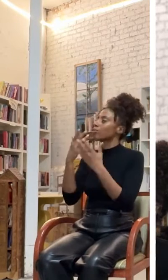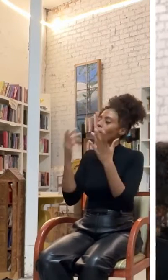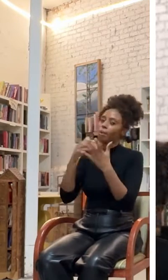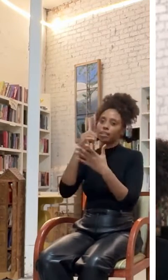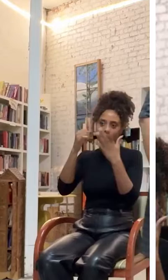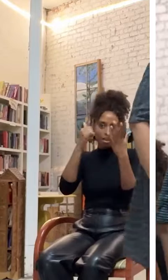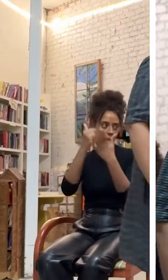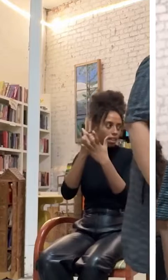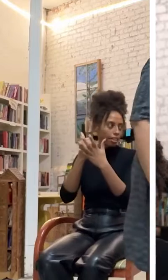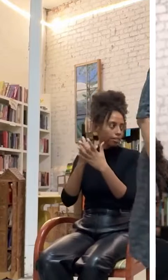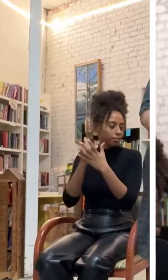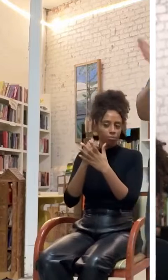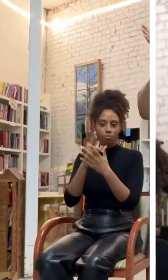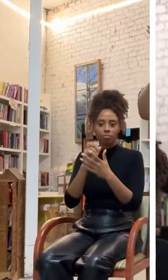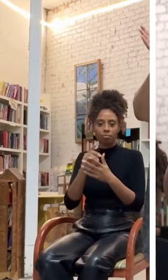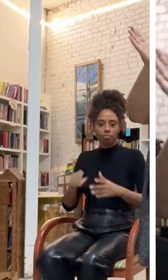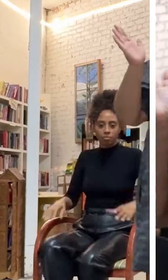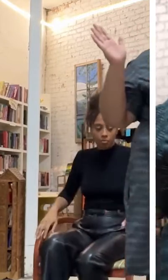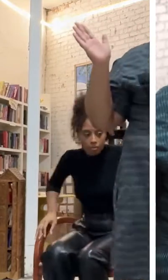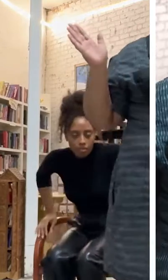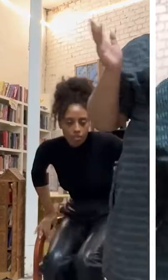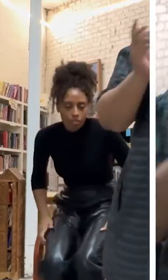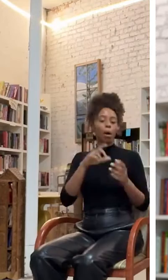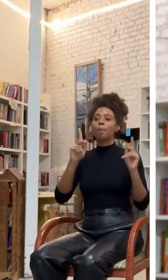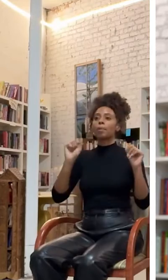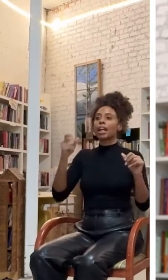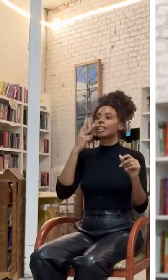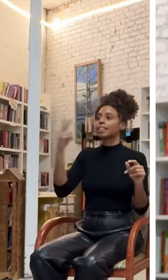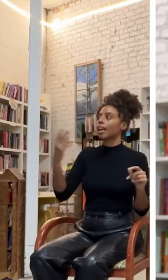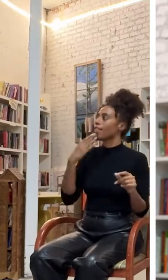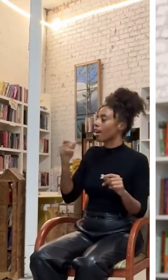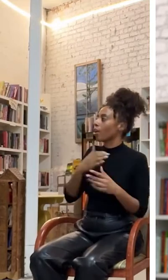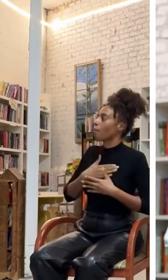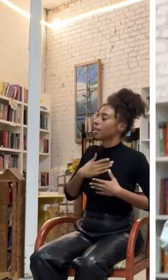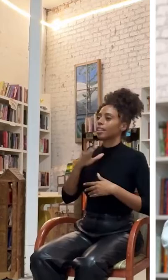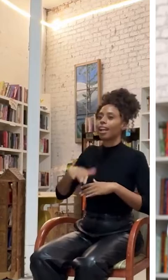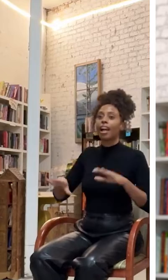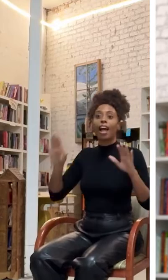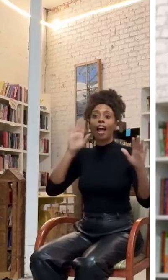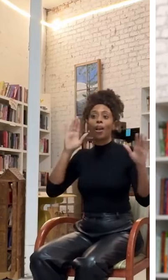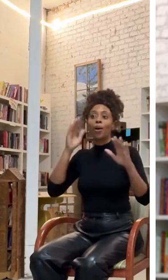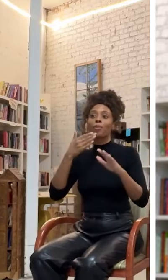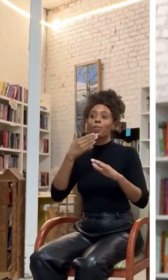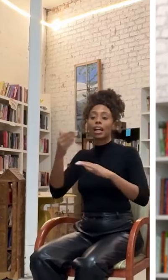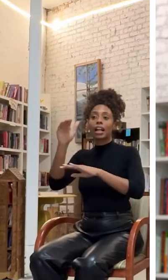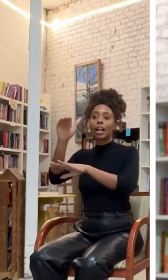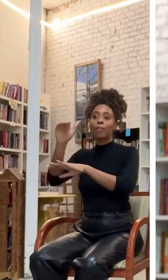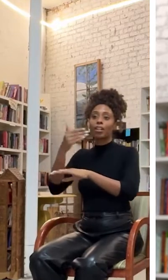Look out for Rebecca's books. I'm just saying. Thank you. I'm just saying. We need to make. Buenas tardes. Good evening.